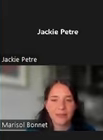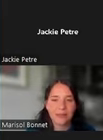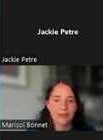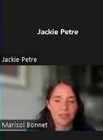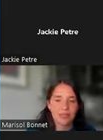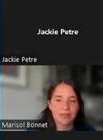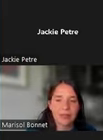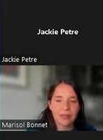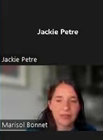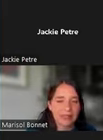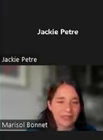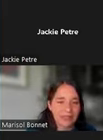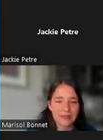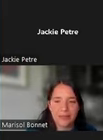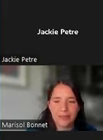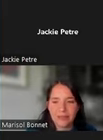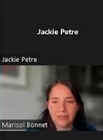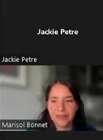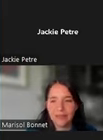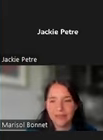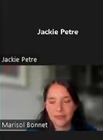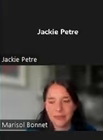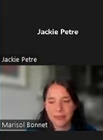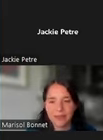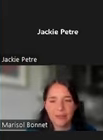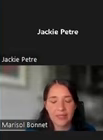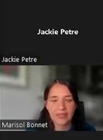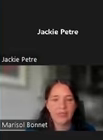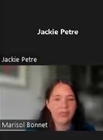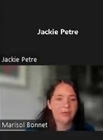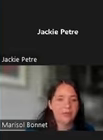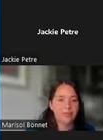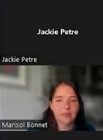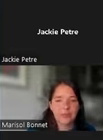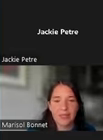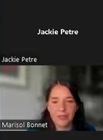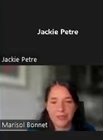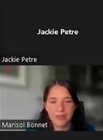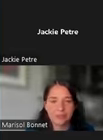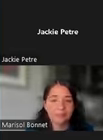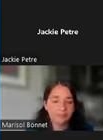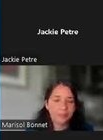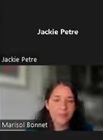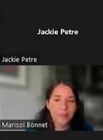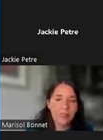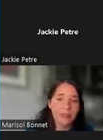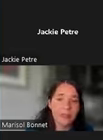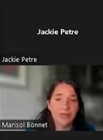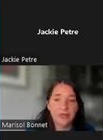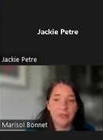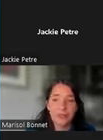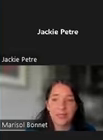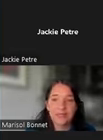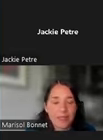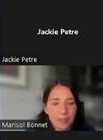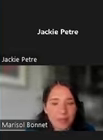Colon, today joining us on the line and listening in. So we're really excited and proud of this collaboration. We have